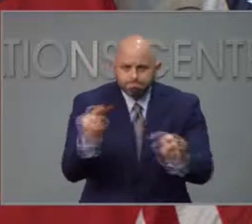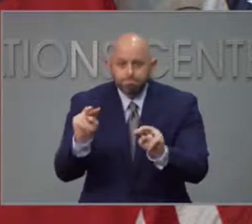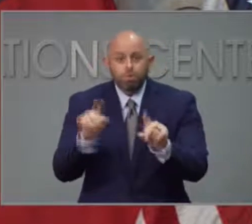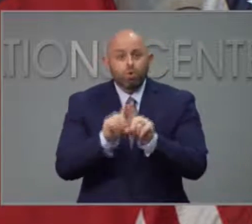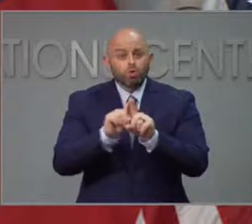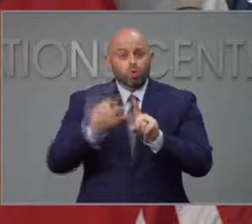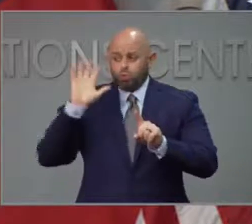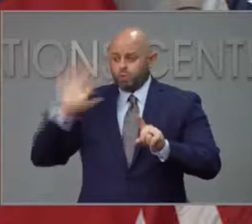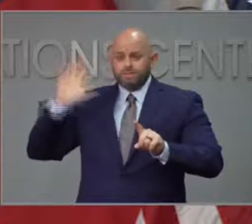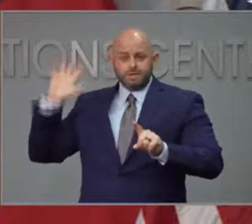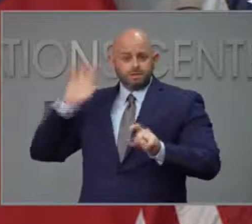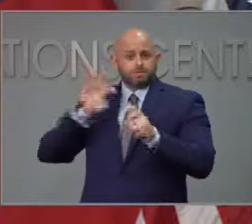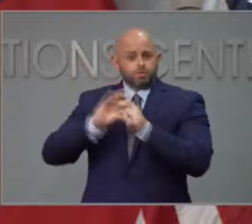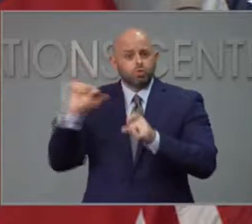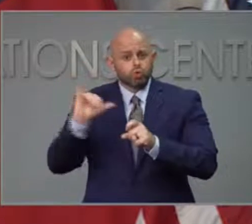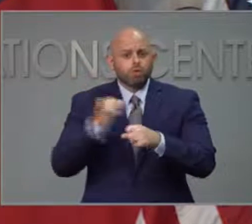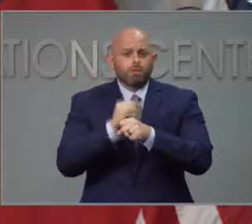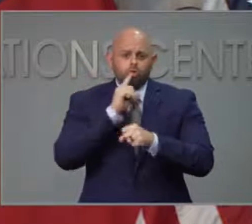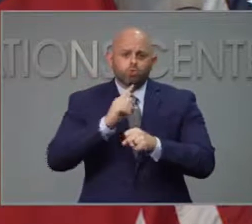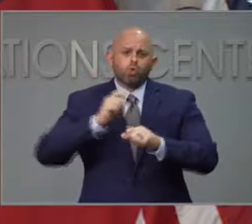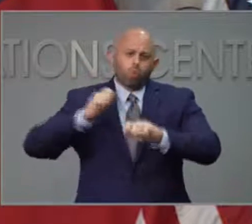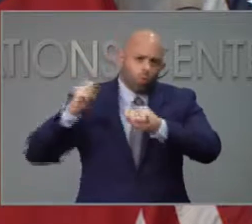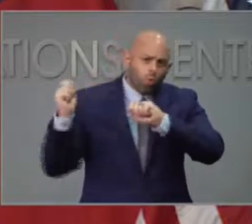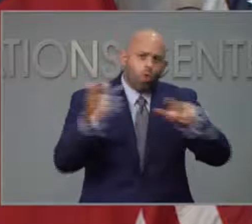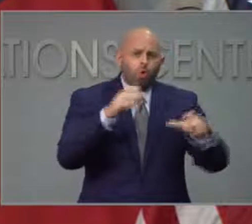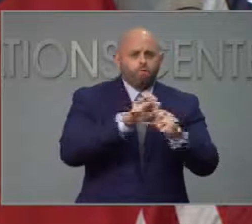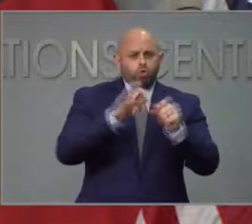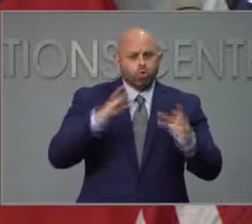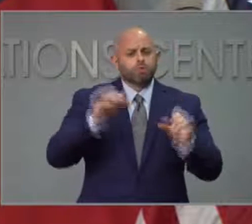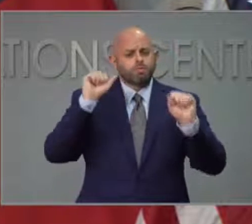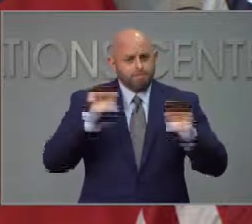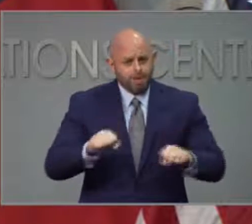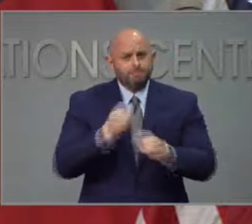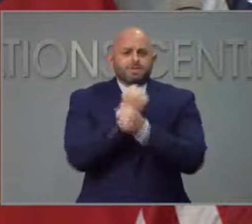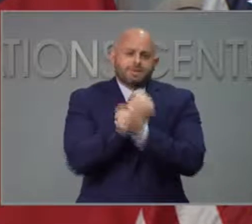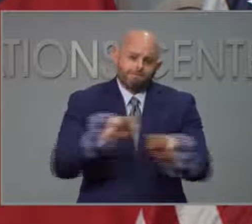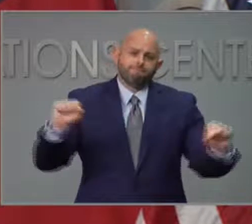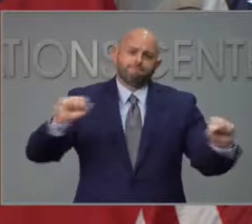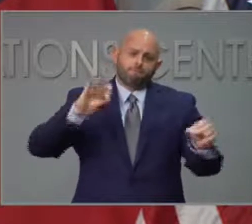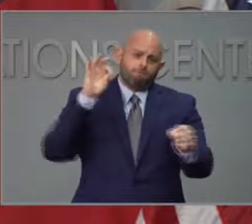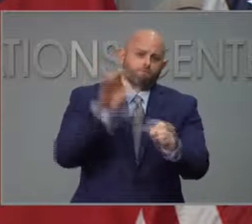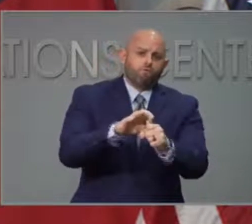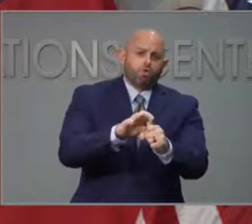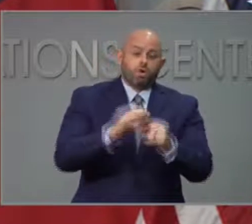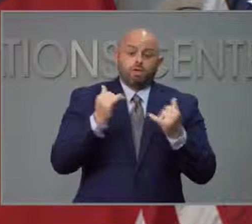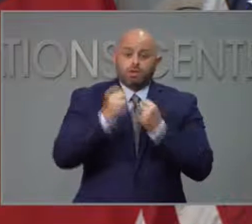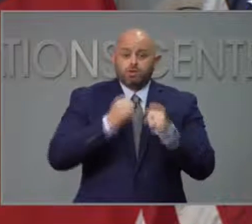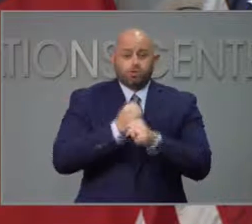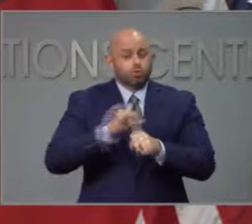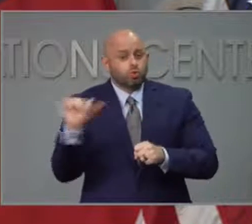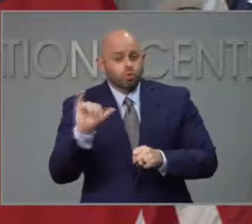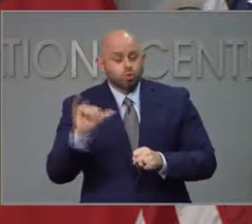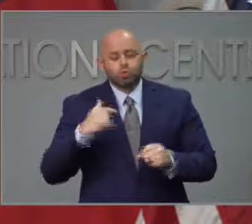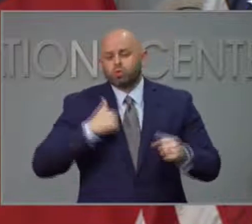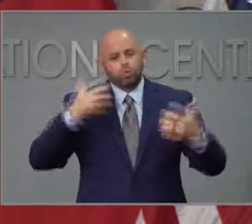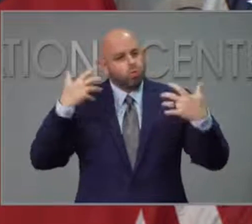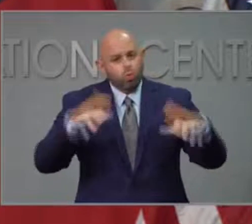elections before to ensure that any voter is able to cast their ballot, and this year to do so without fear of